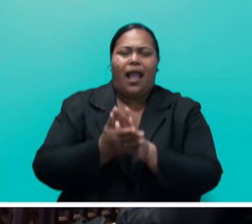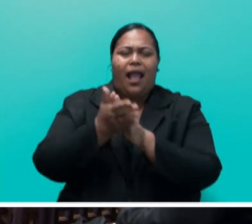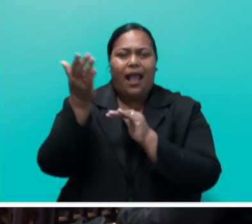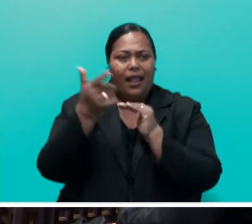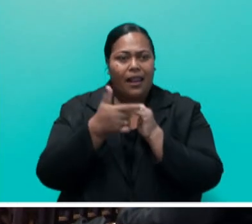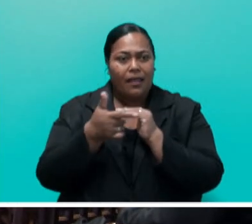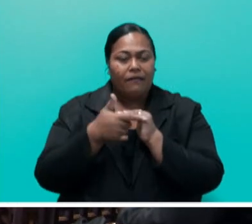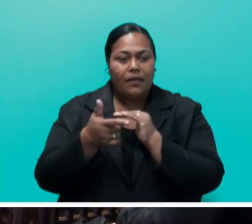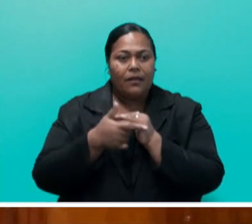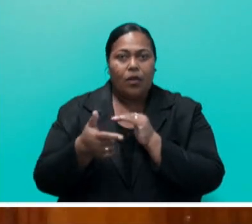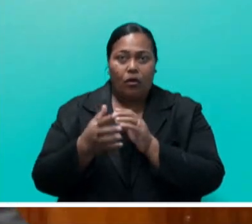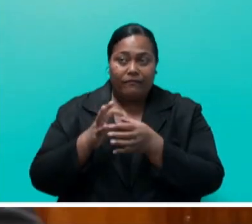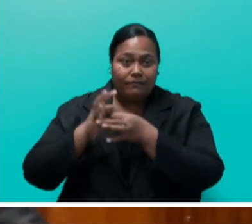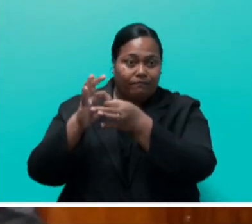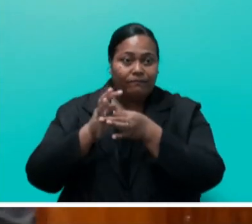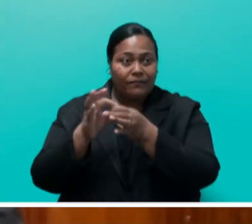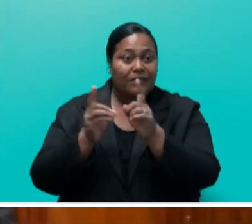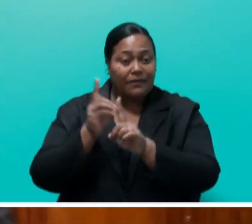our development partners,